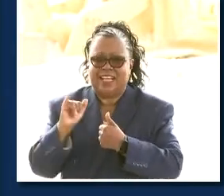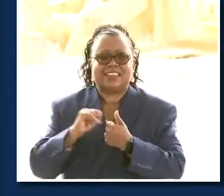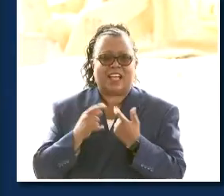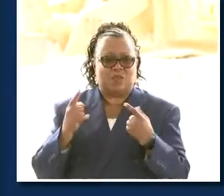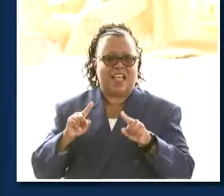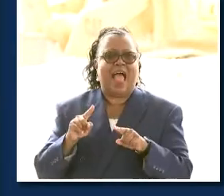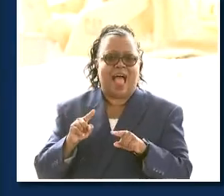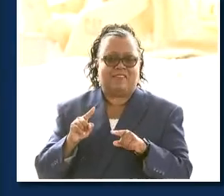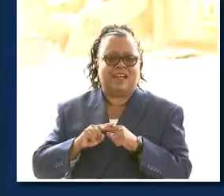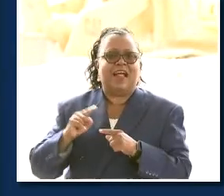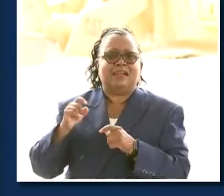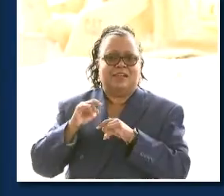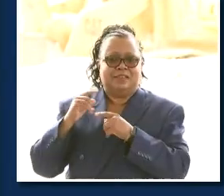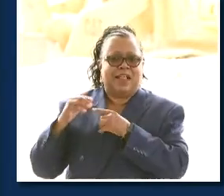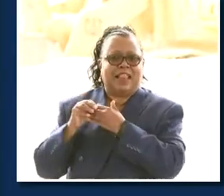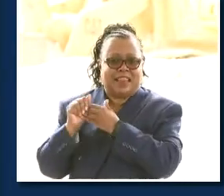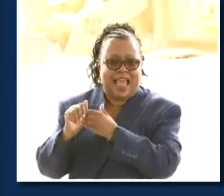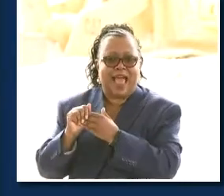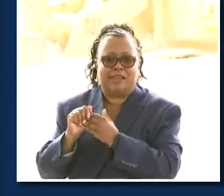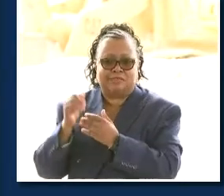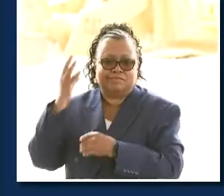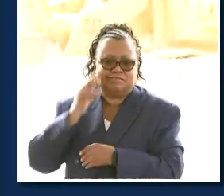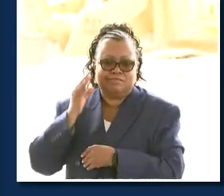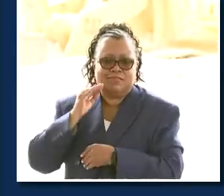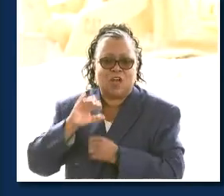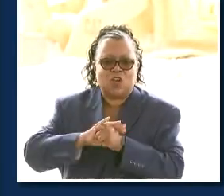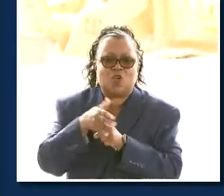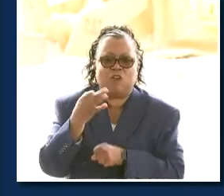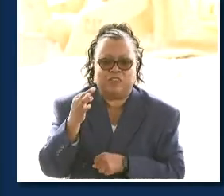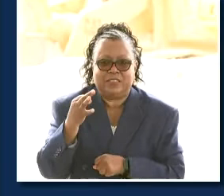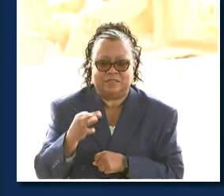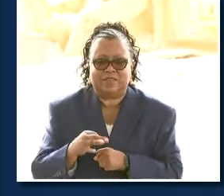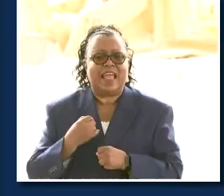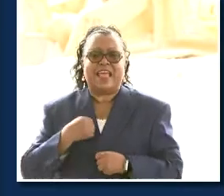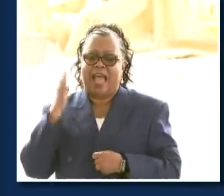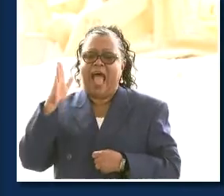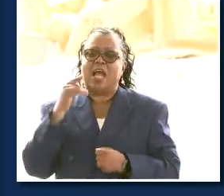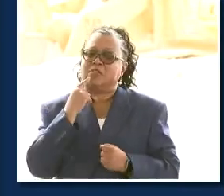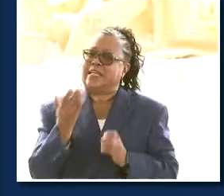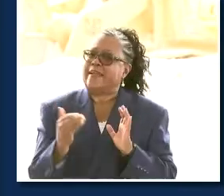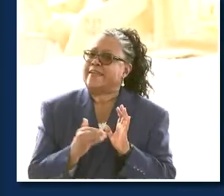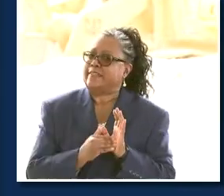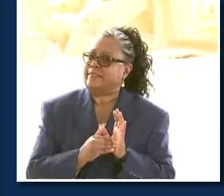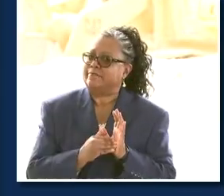have led and gotten through COVID. And I will repeat,